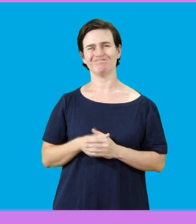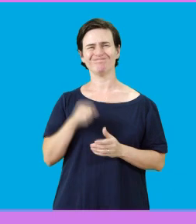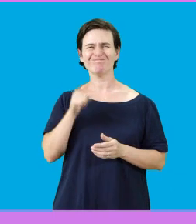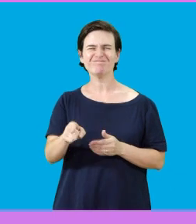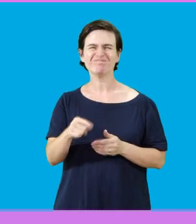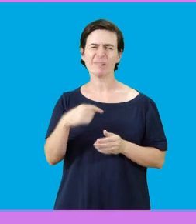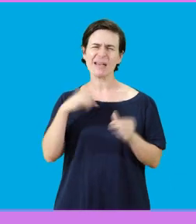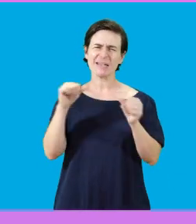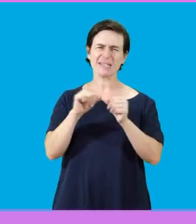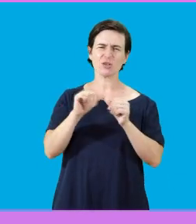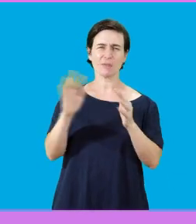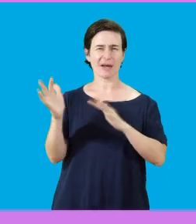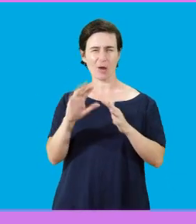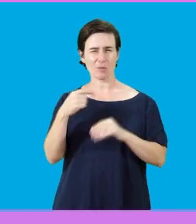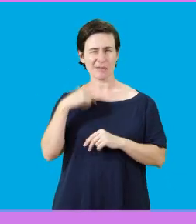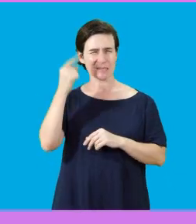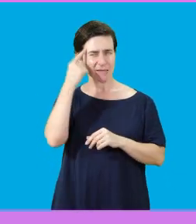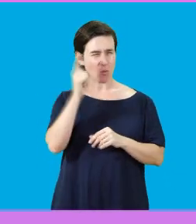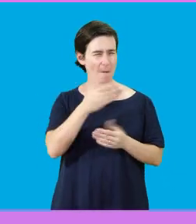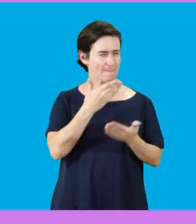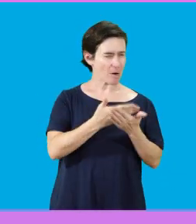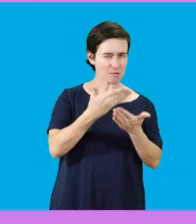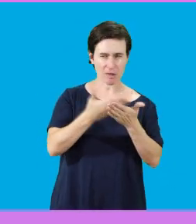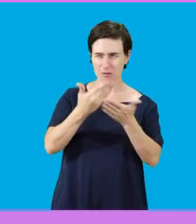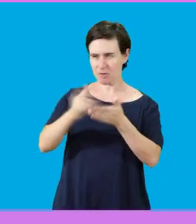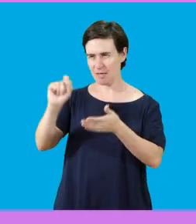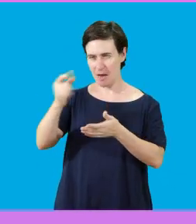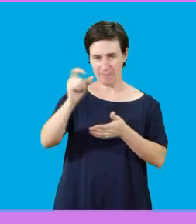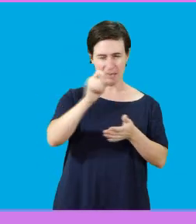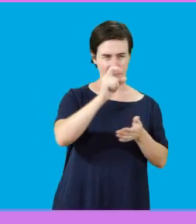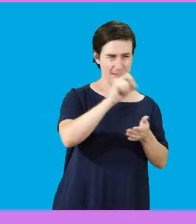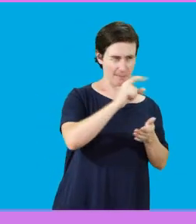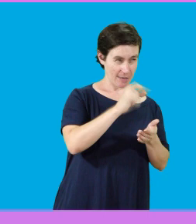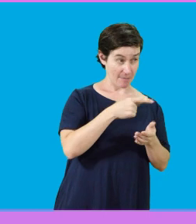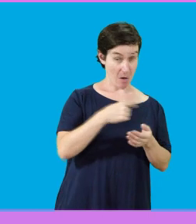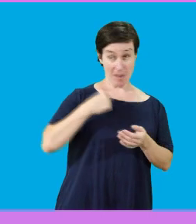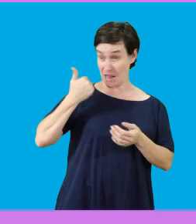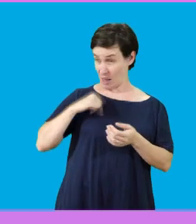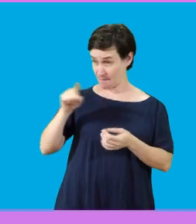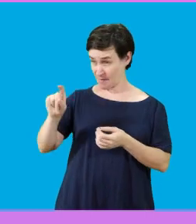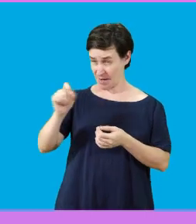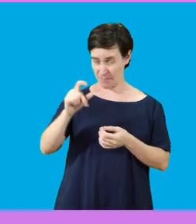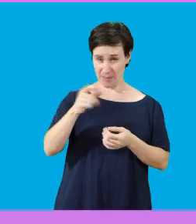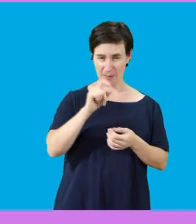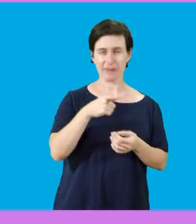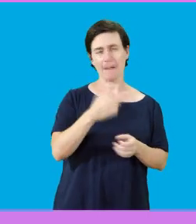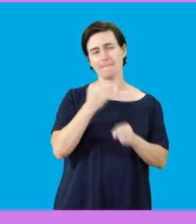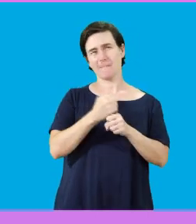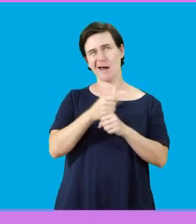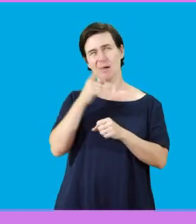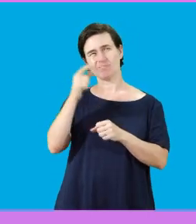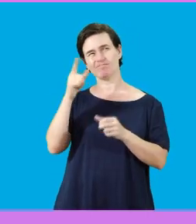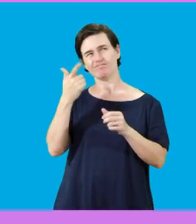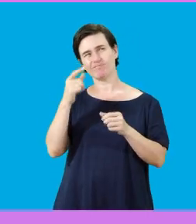Probability is determined by considering the possible outcomes and the favorable outcomes and then making a prediction.